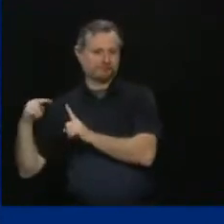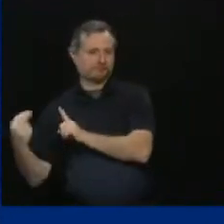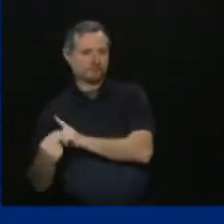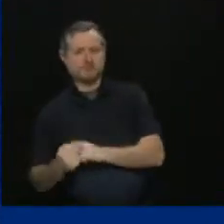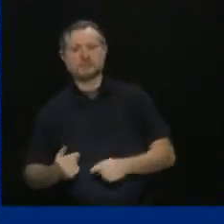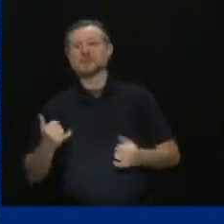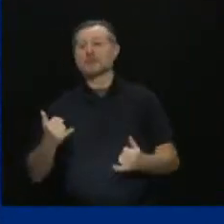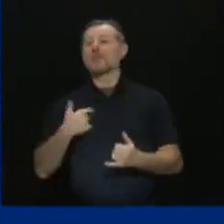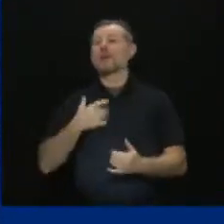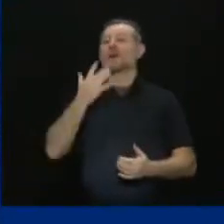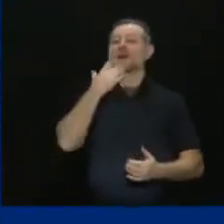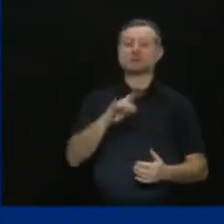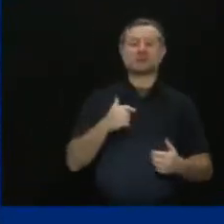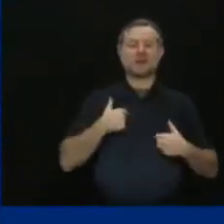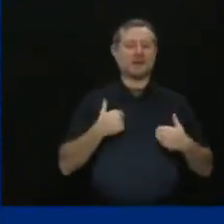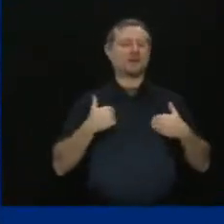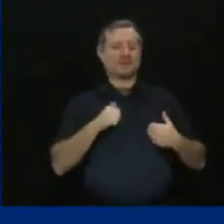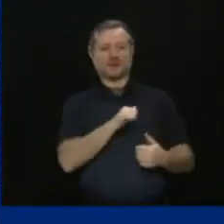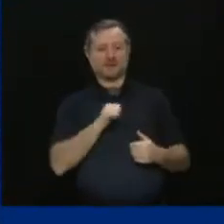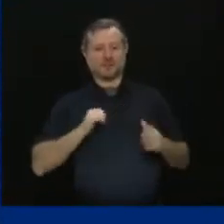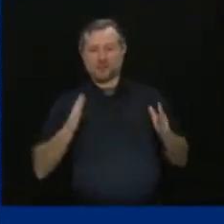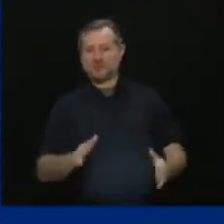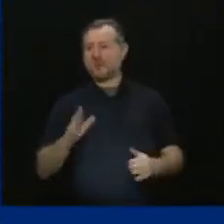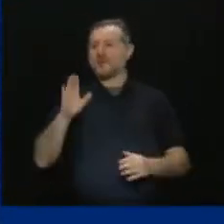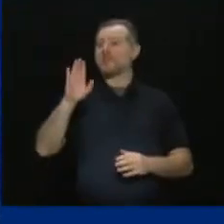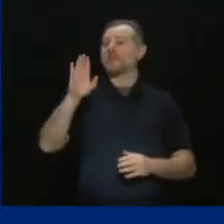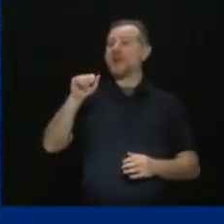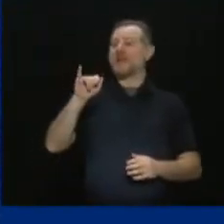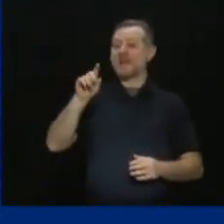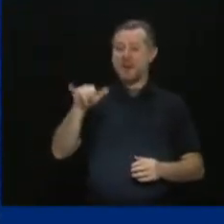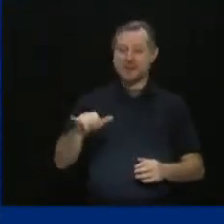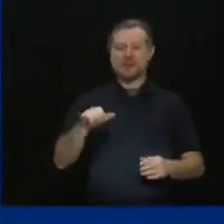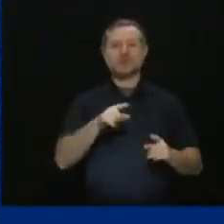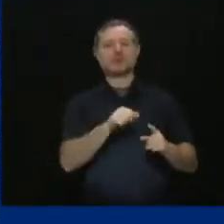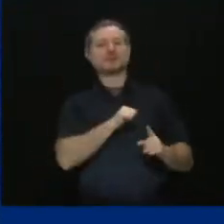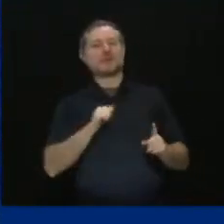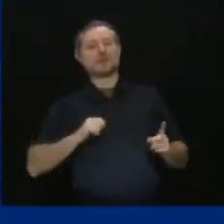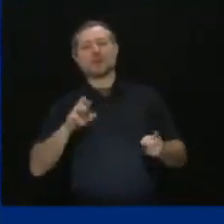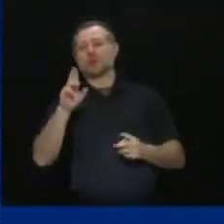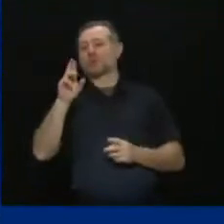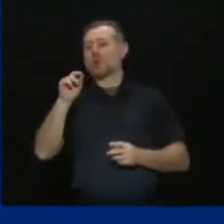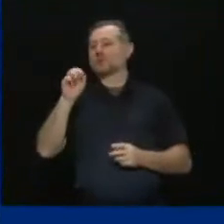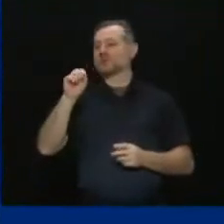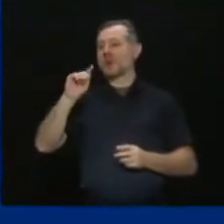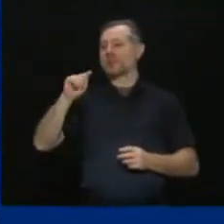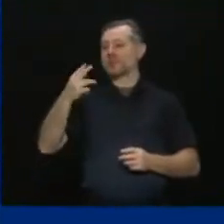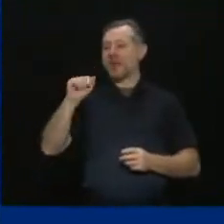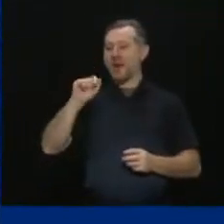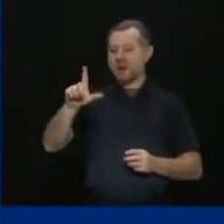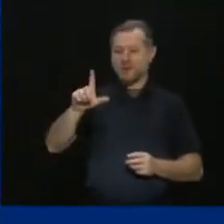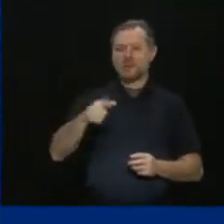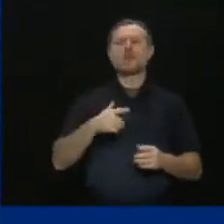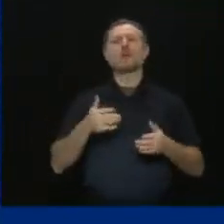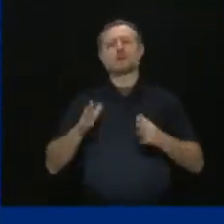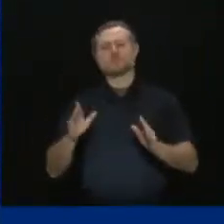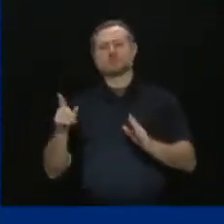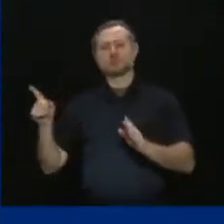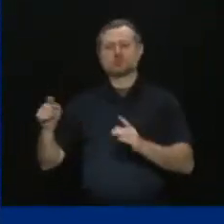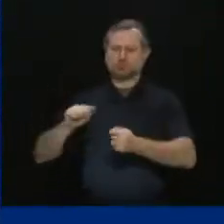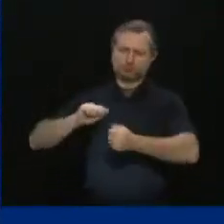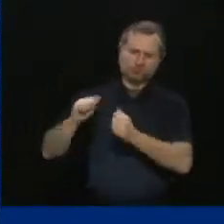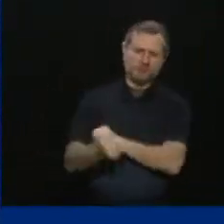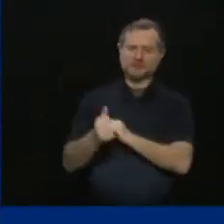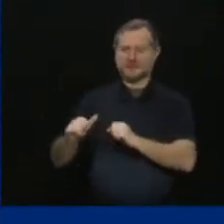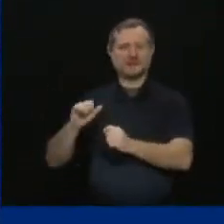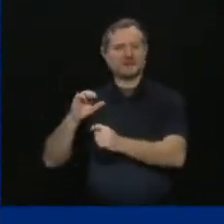have Senator Jamal Bailey and Assembly Member Linda Rosenthal who said, let's fix this. Why aren't we helping people while they're in jail? So our second